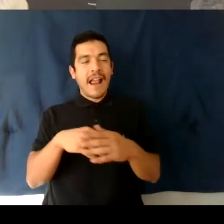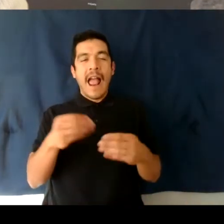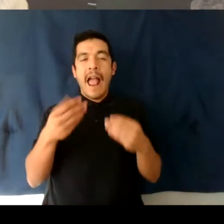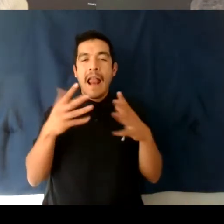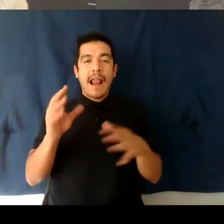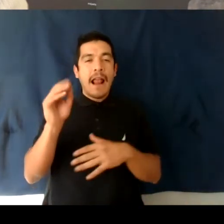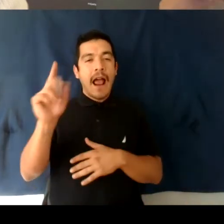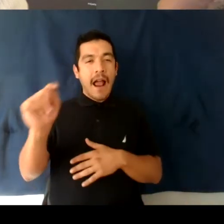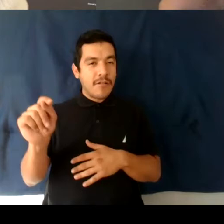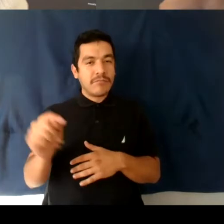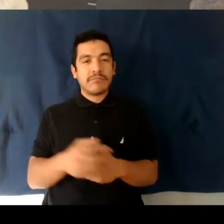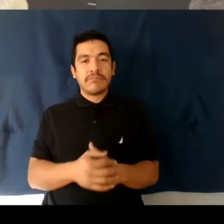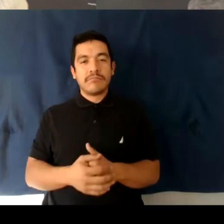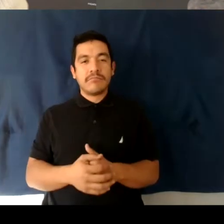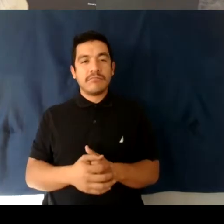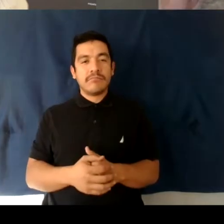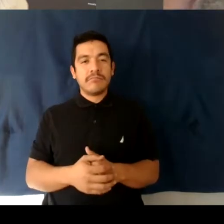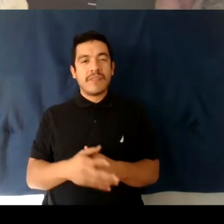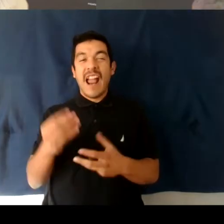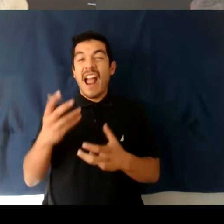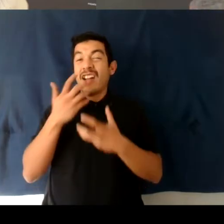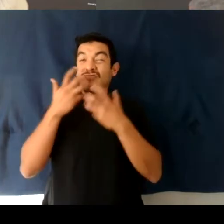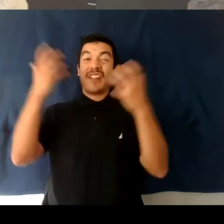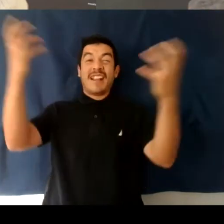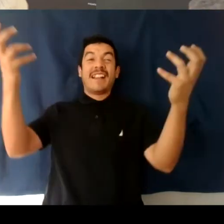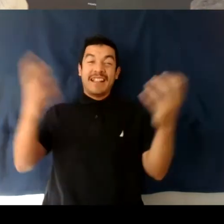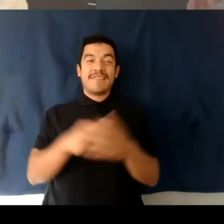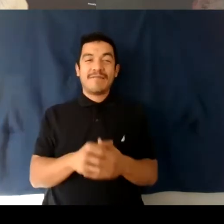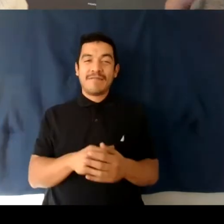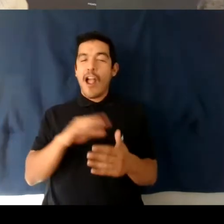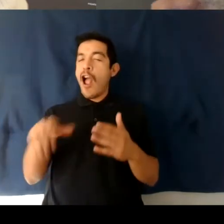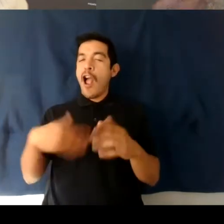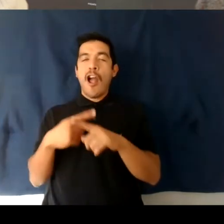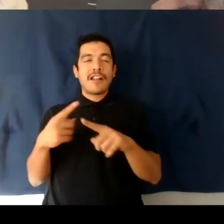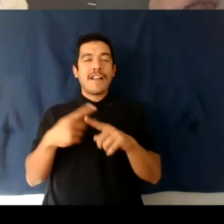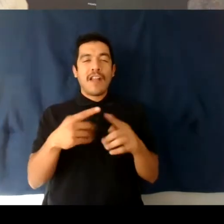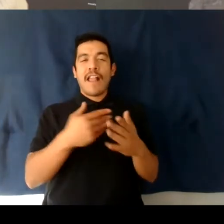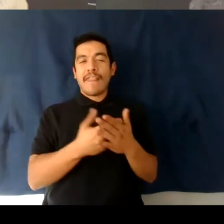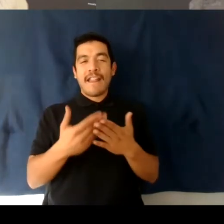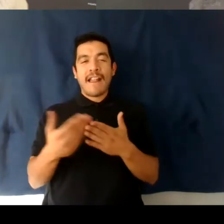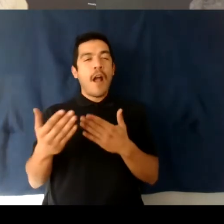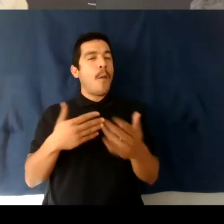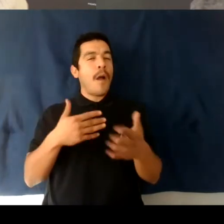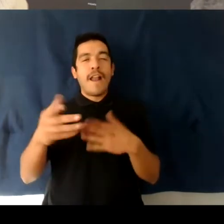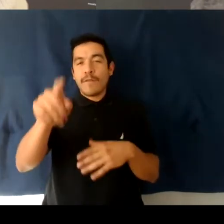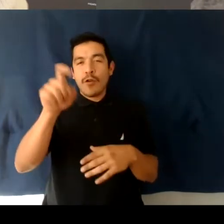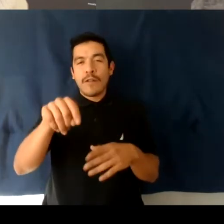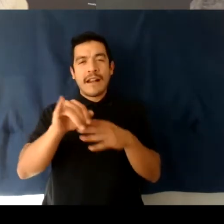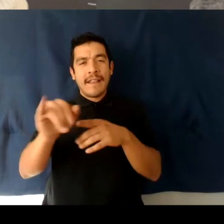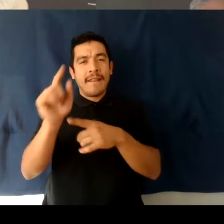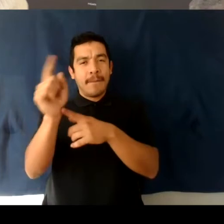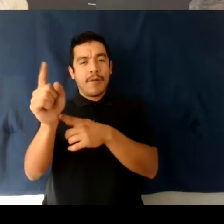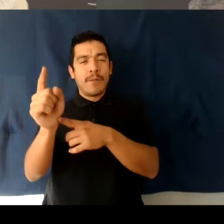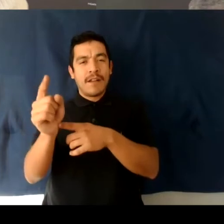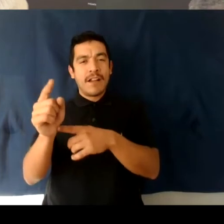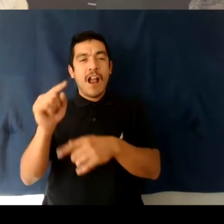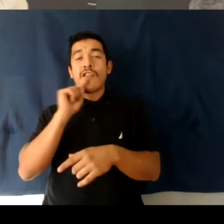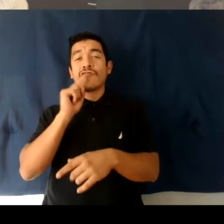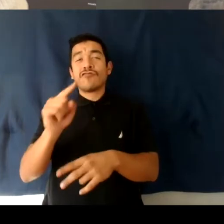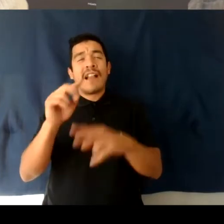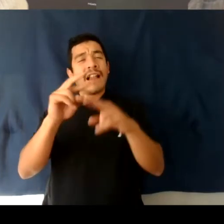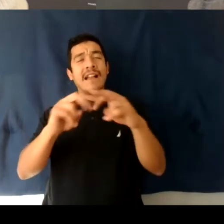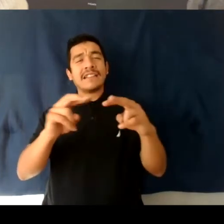it out, and screaming, all of those different things, whatever you need in that moment. And it's like really